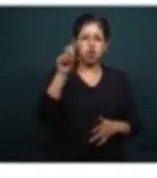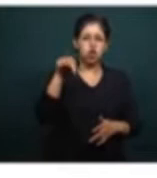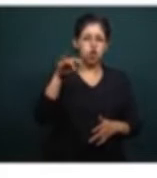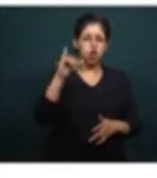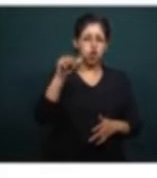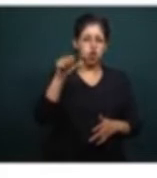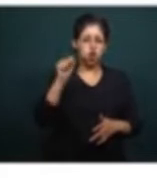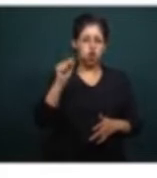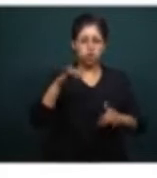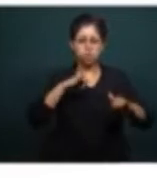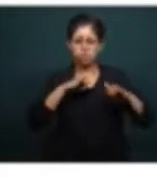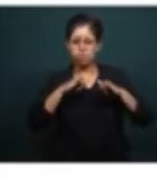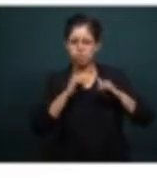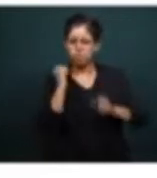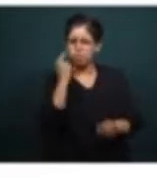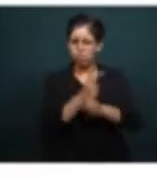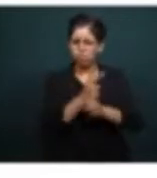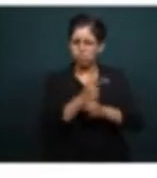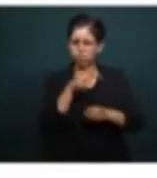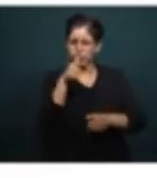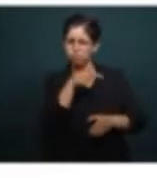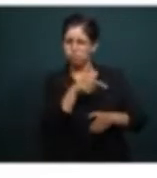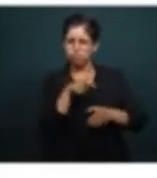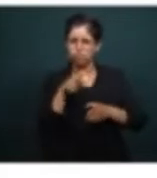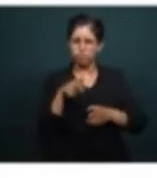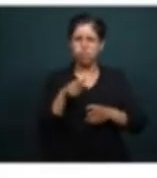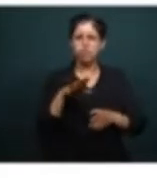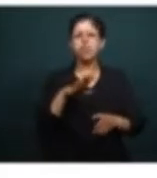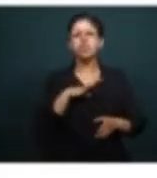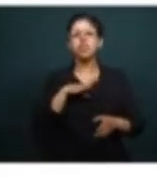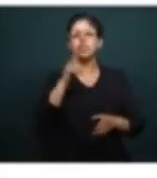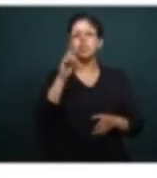610 suburbs.